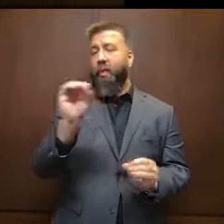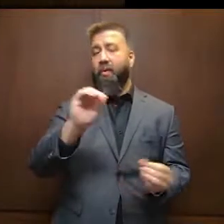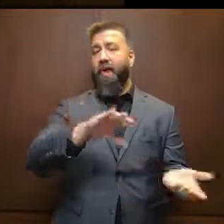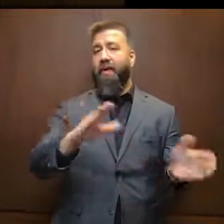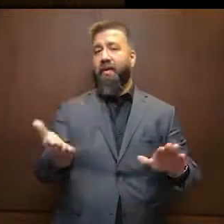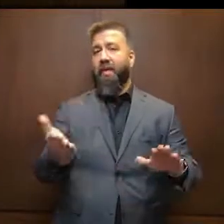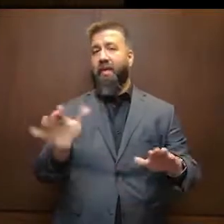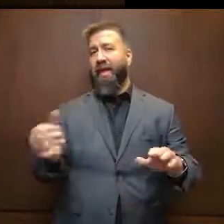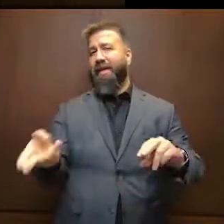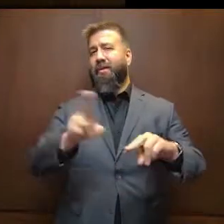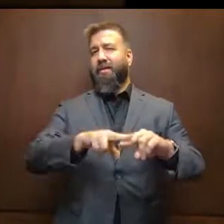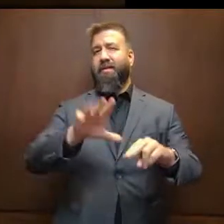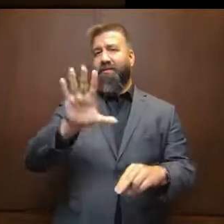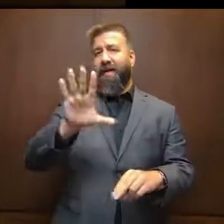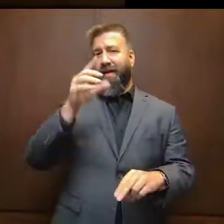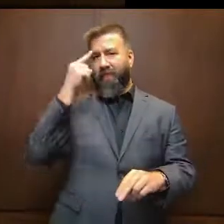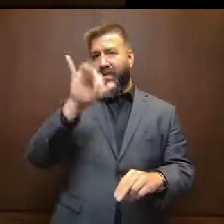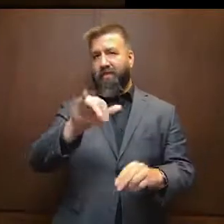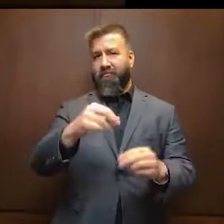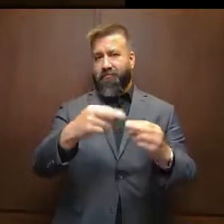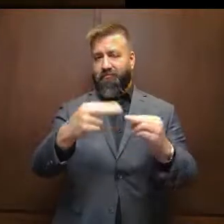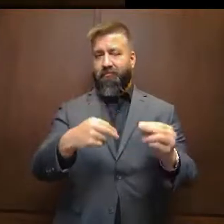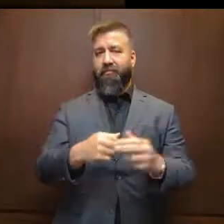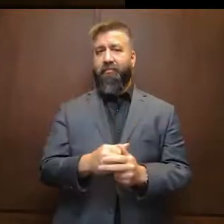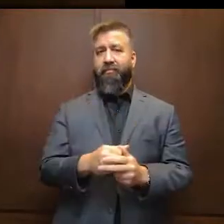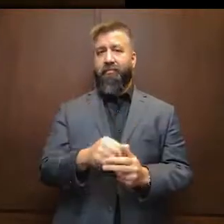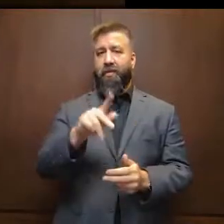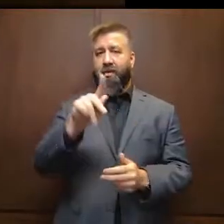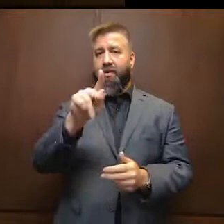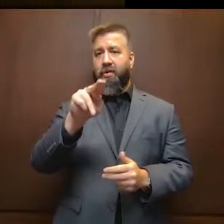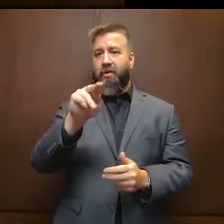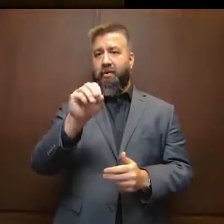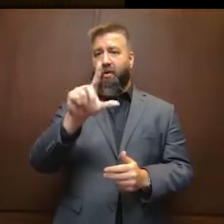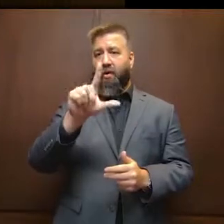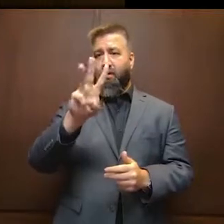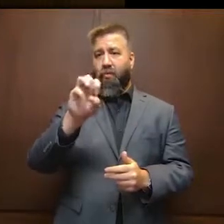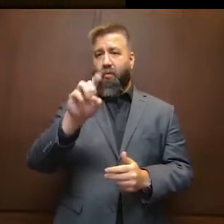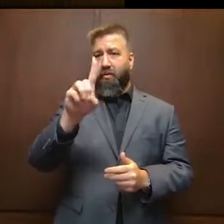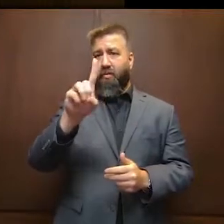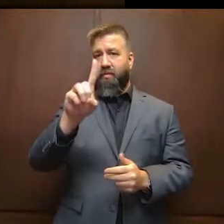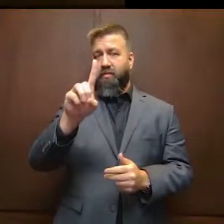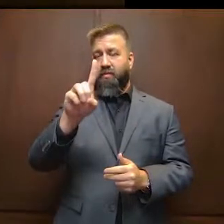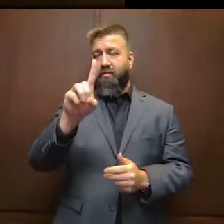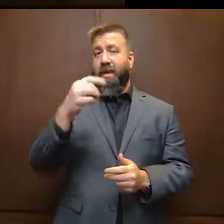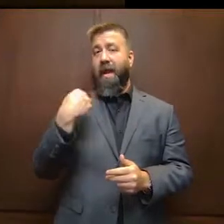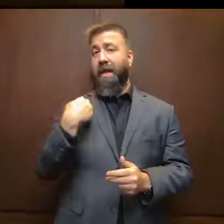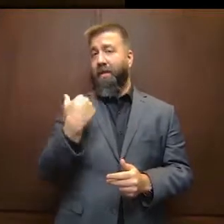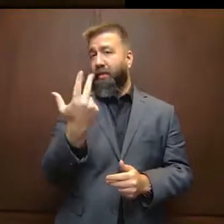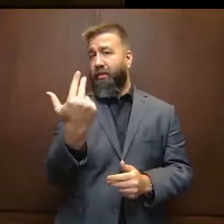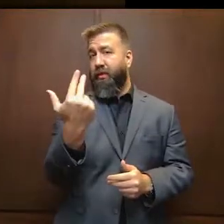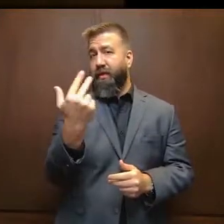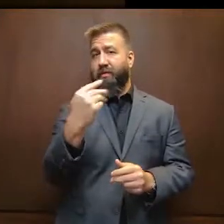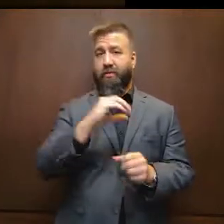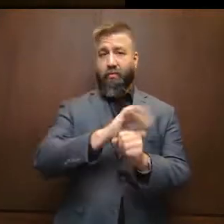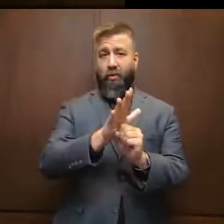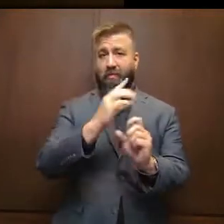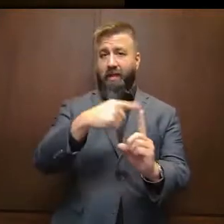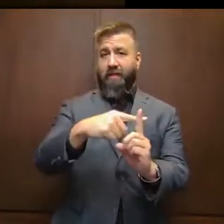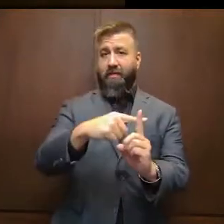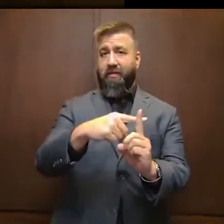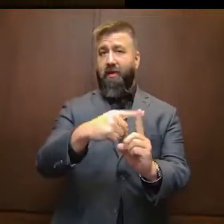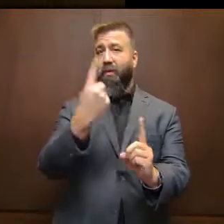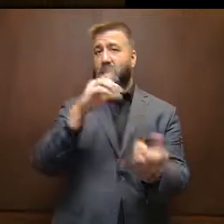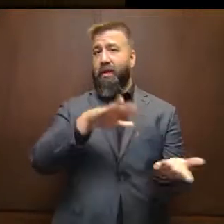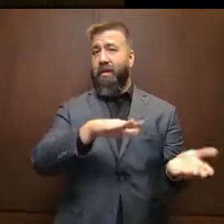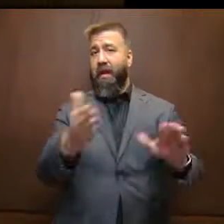cases for that facility. Knollwood Retirement Center in Caseyville has 13 cases and 1 death, and that is an increase of